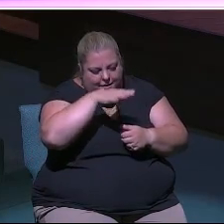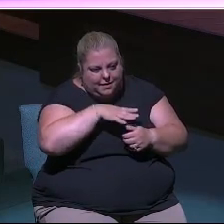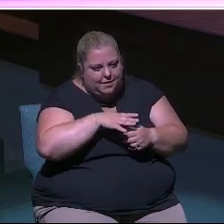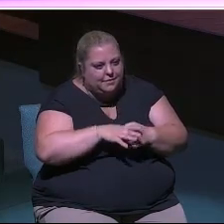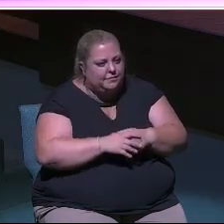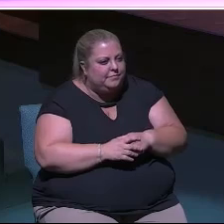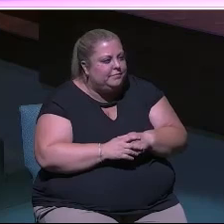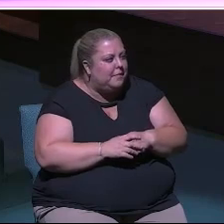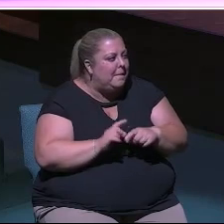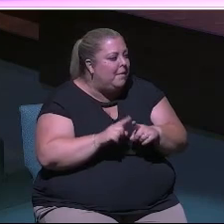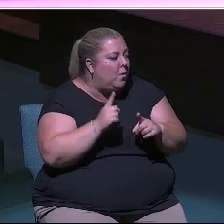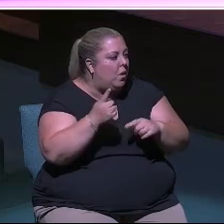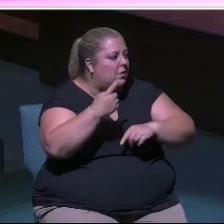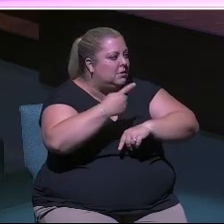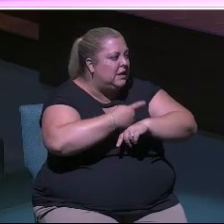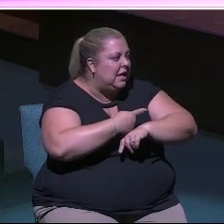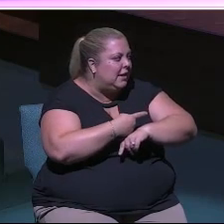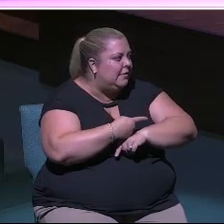But